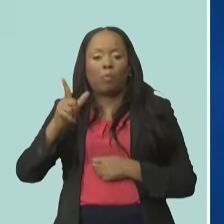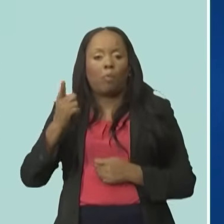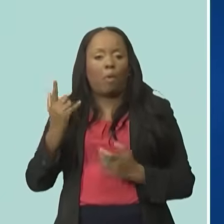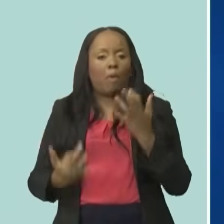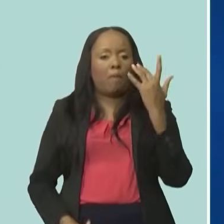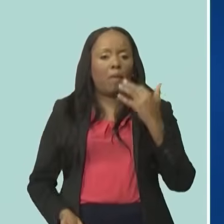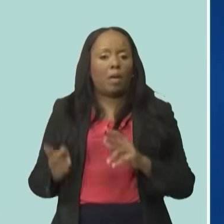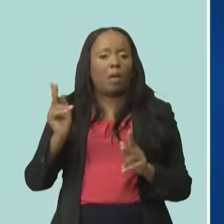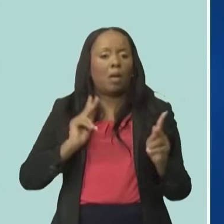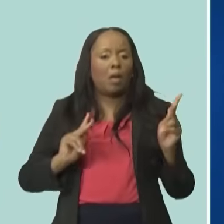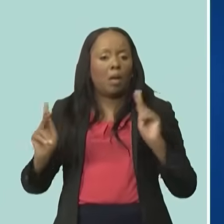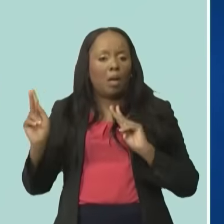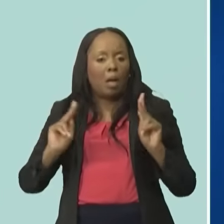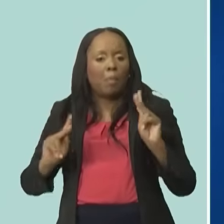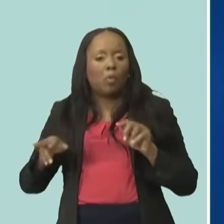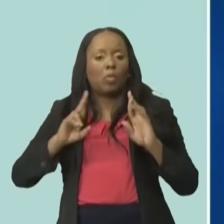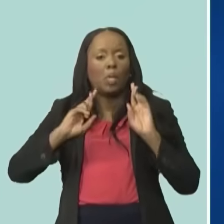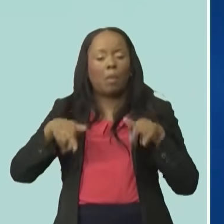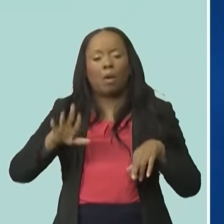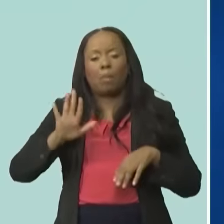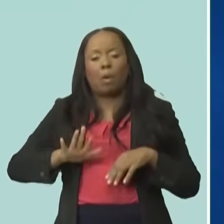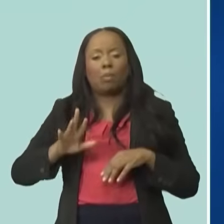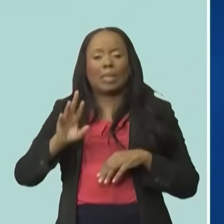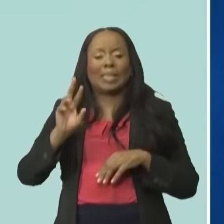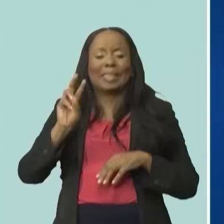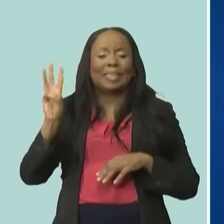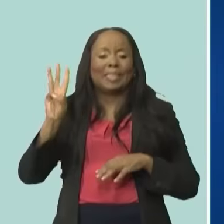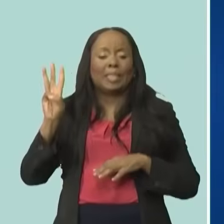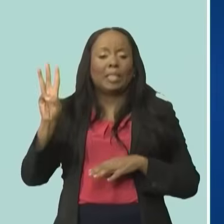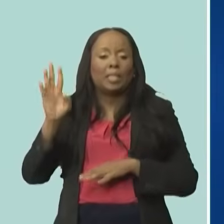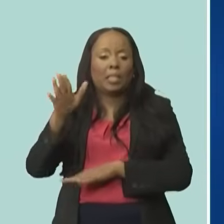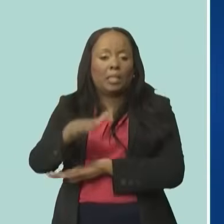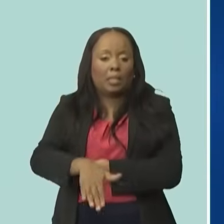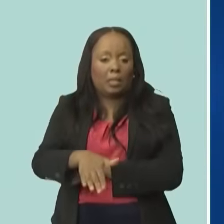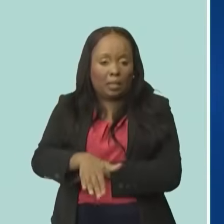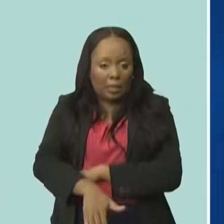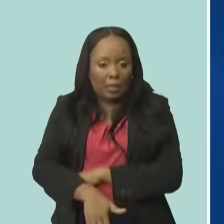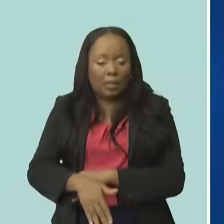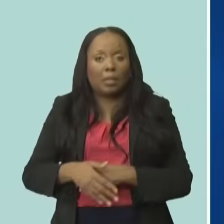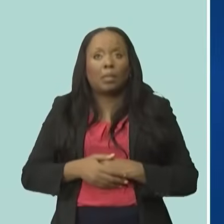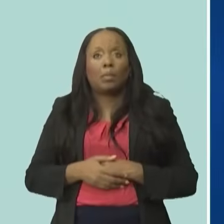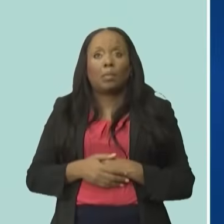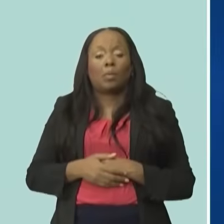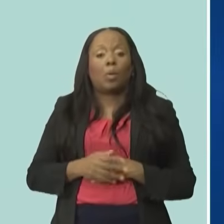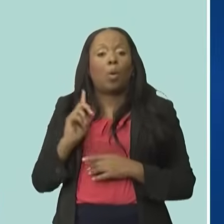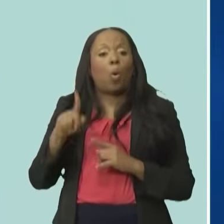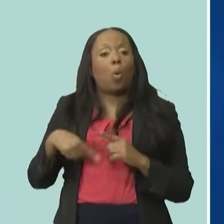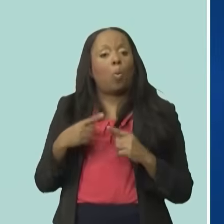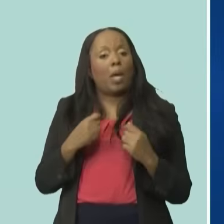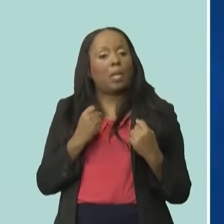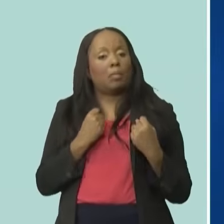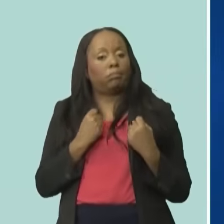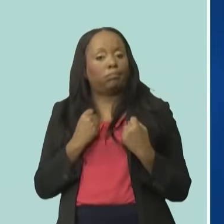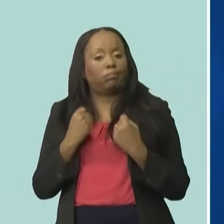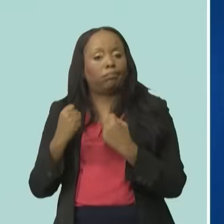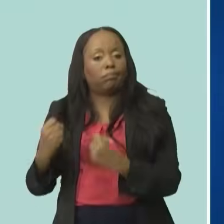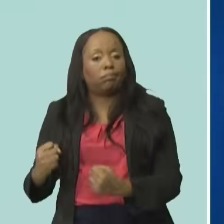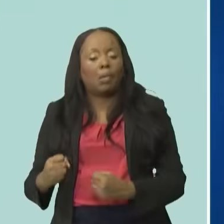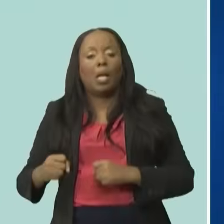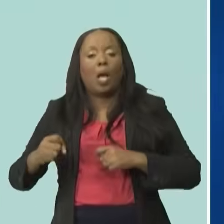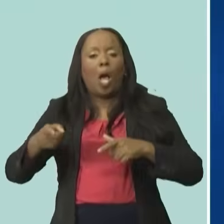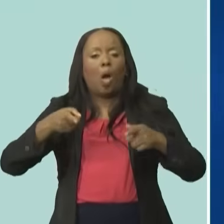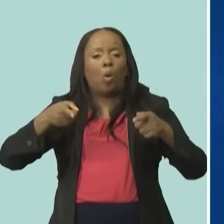the command of Chief Fire Officer Errol Maynard responded to the blaze just around 6 p.m. Chief Maynard says they approached the